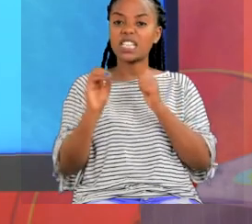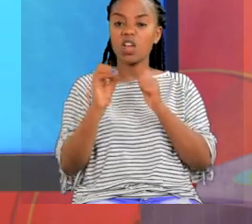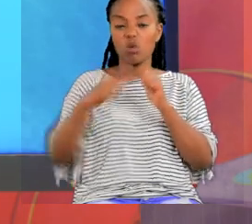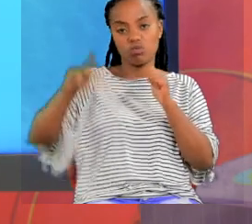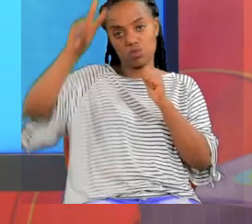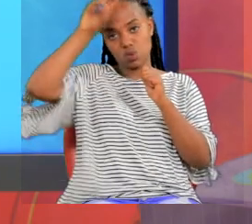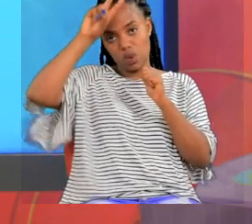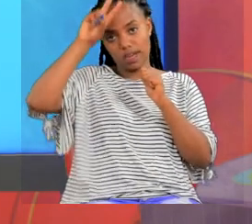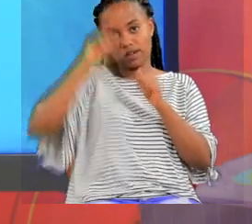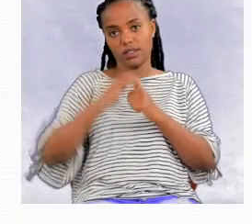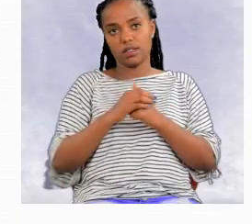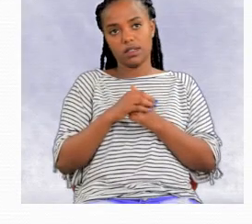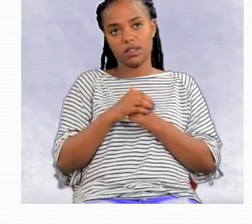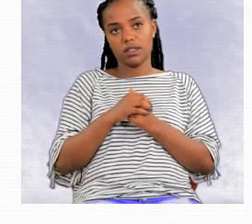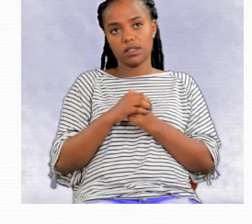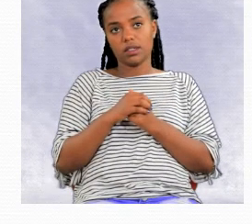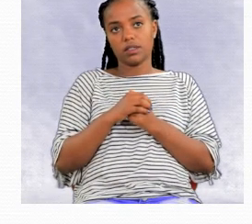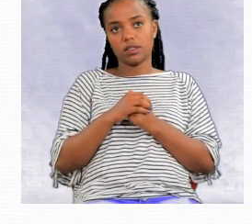2 - 0 squared.